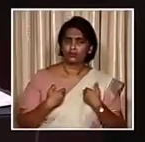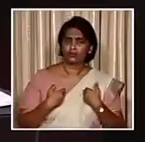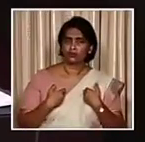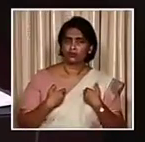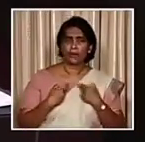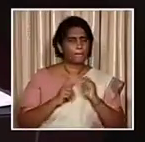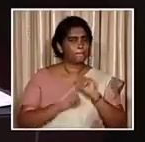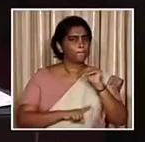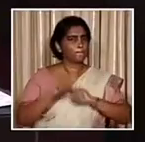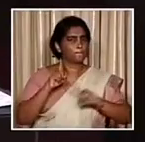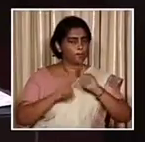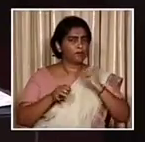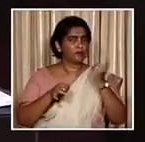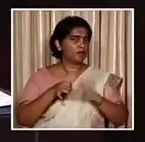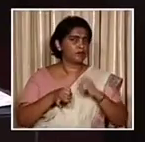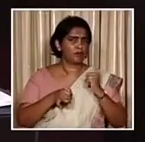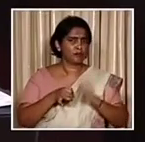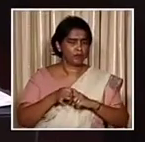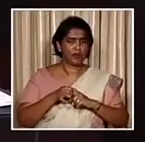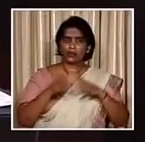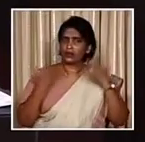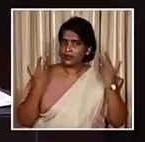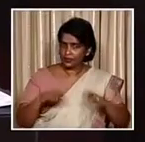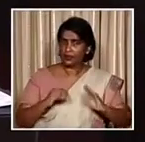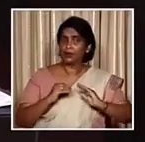poignant question to ask regarding